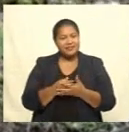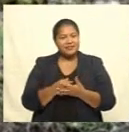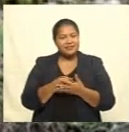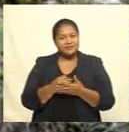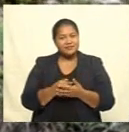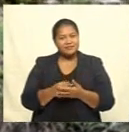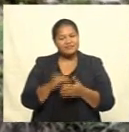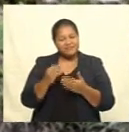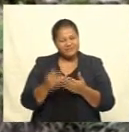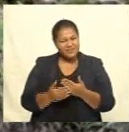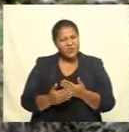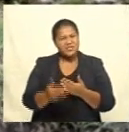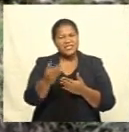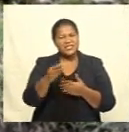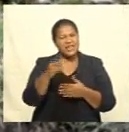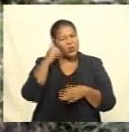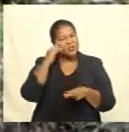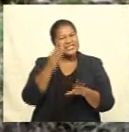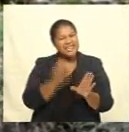psychological